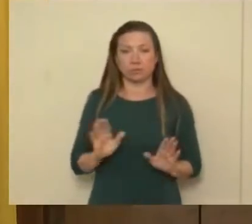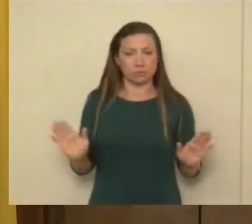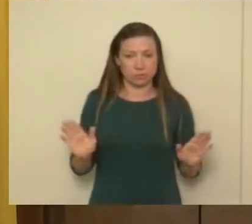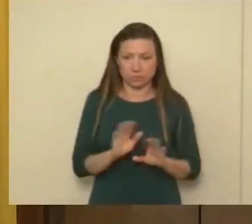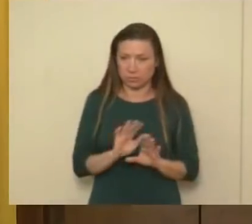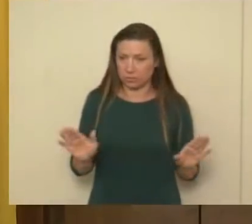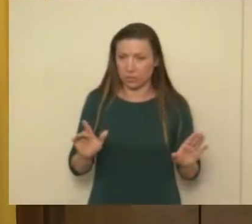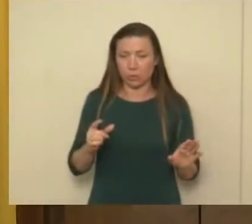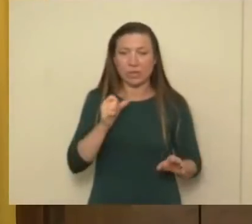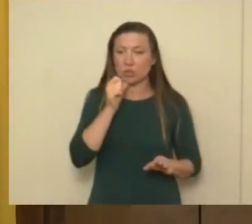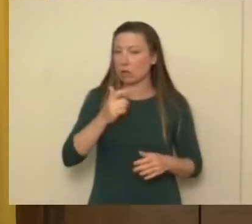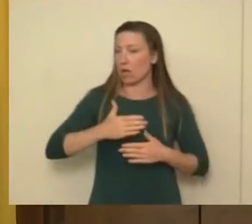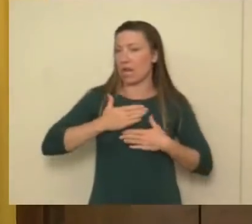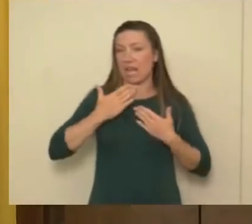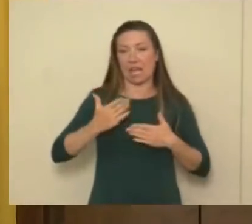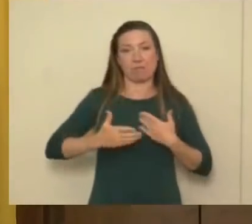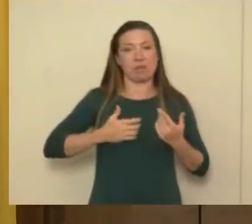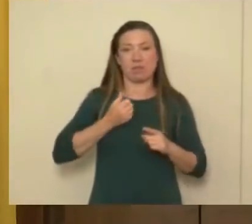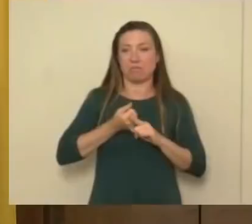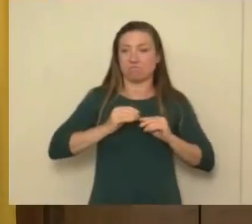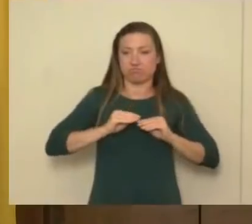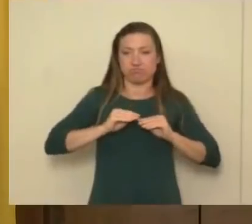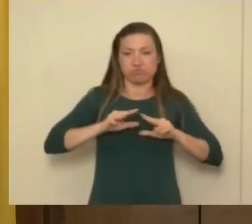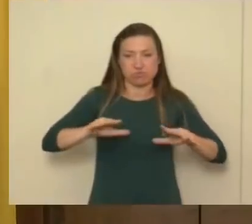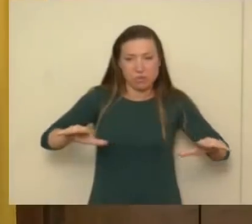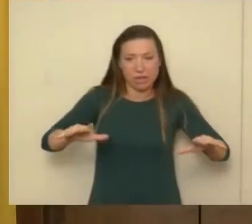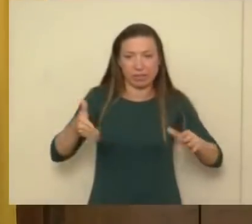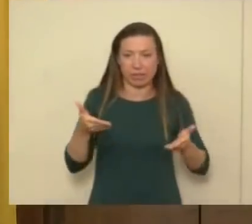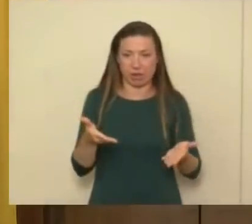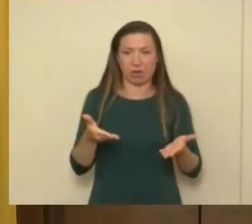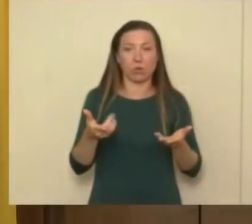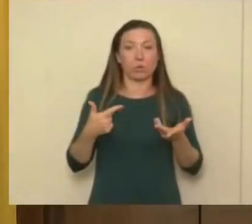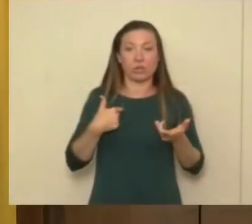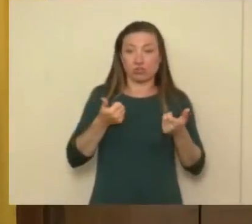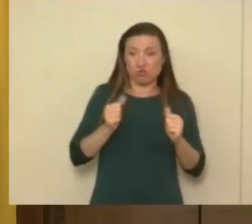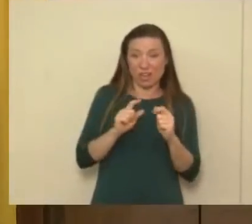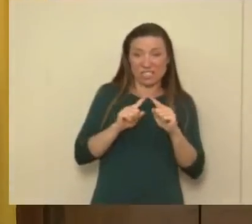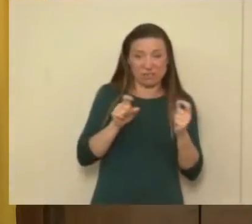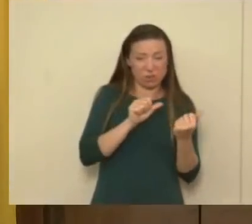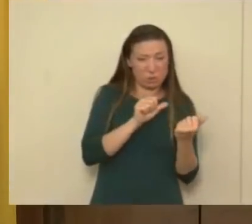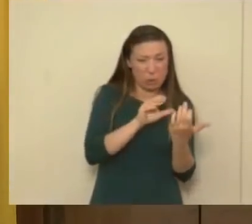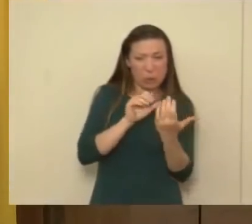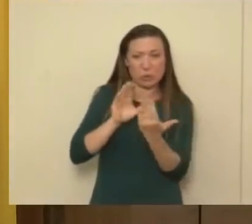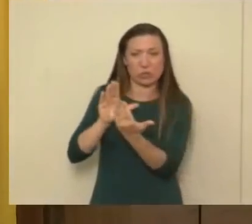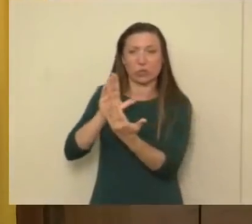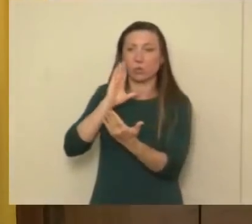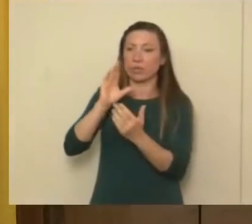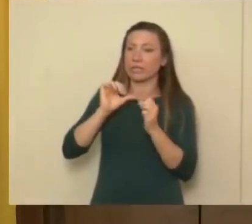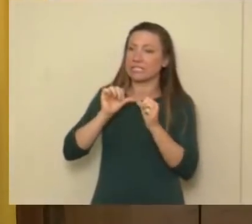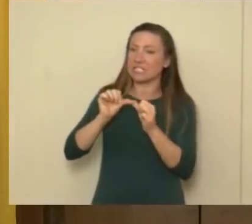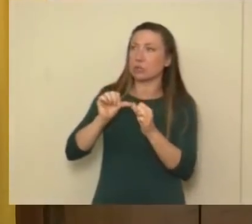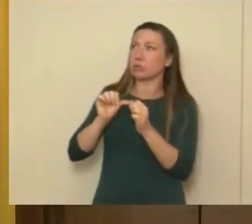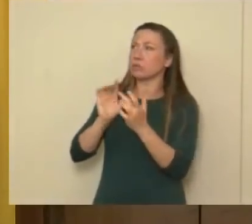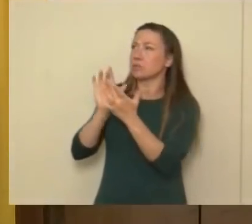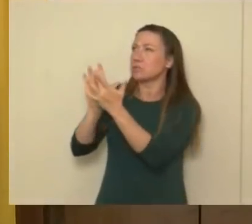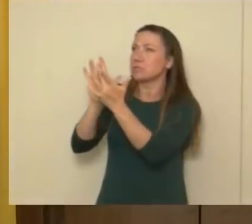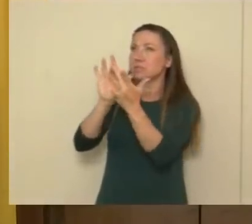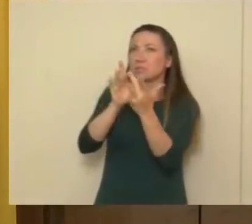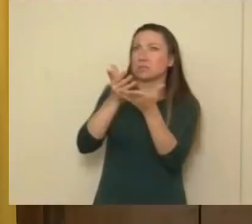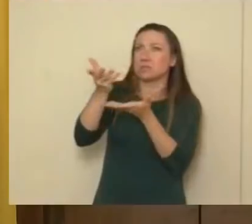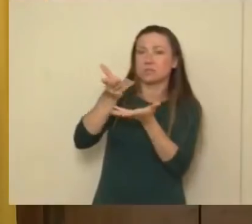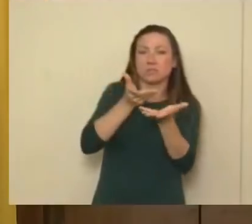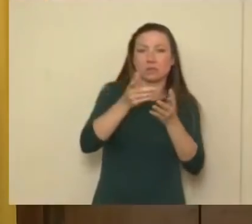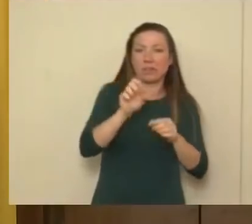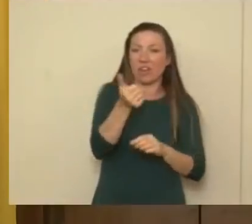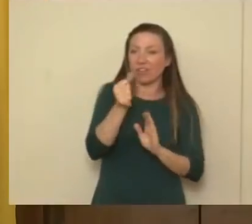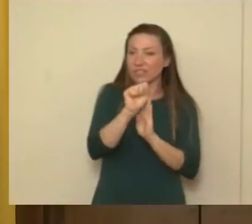about the rate of spread. So we are trying a number of things, and we'll continue to reach across to different states to see what the best